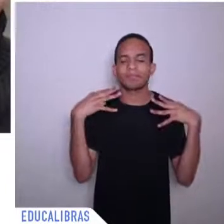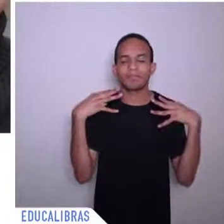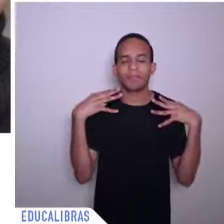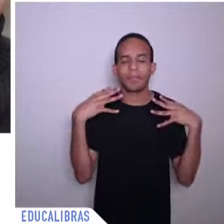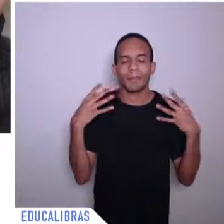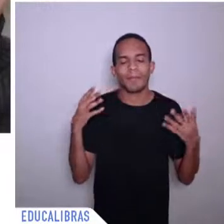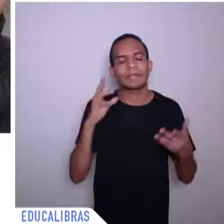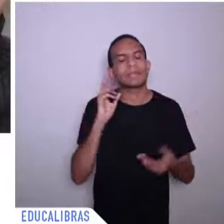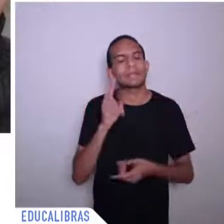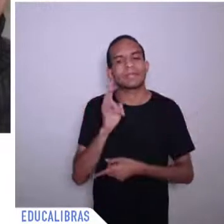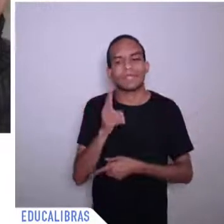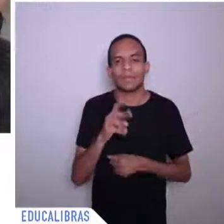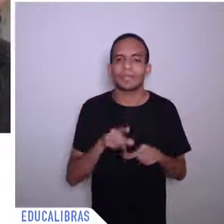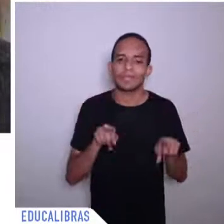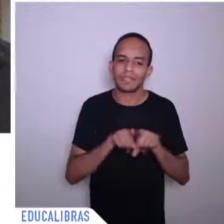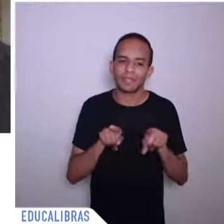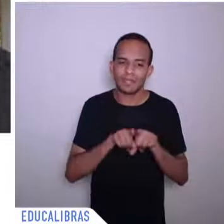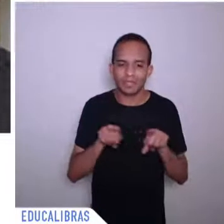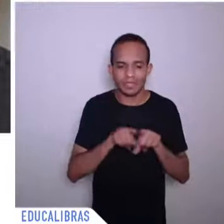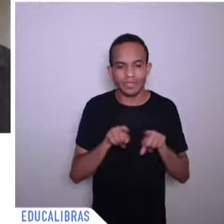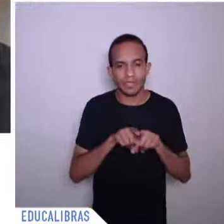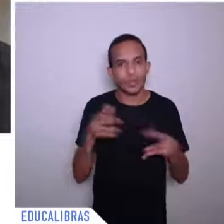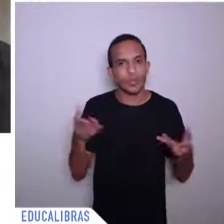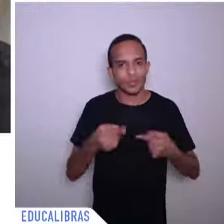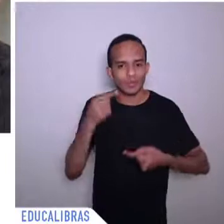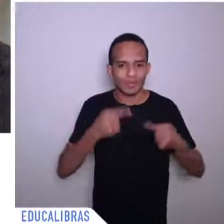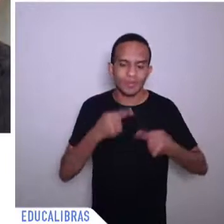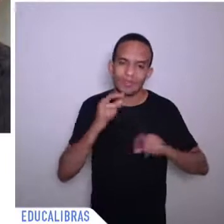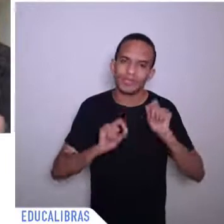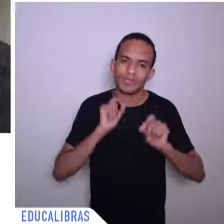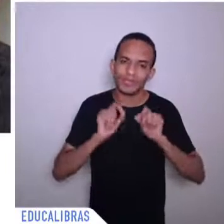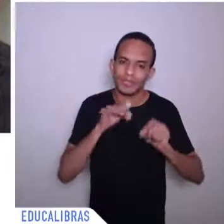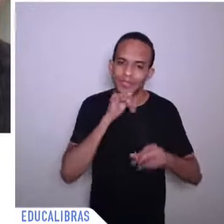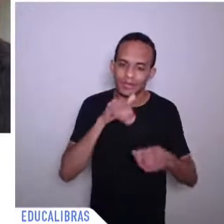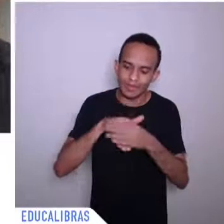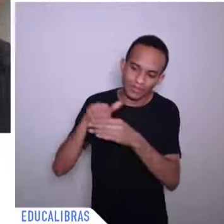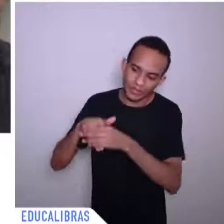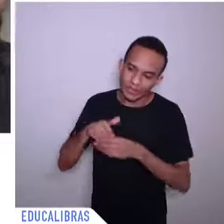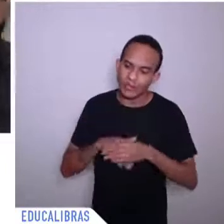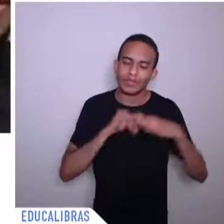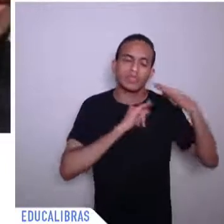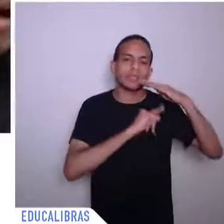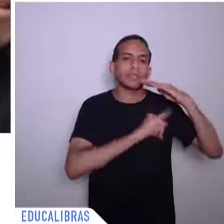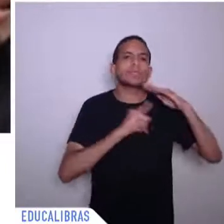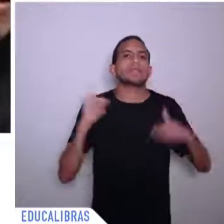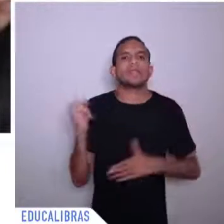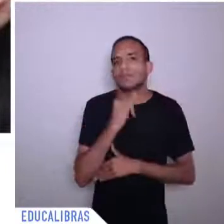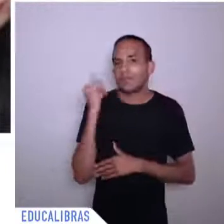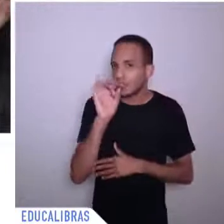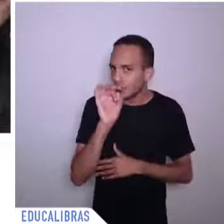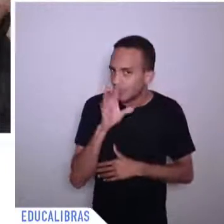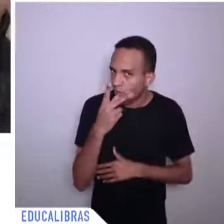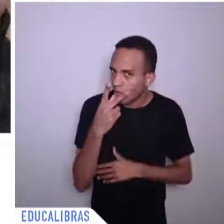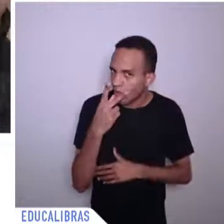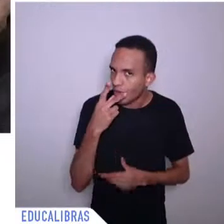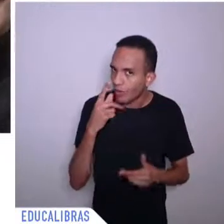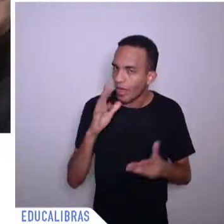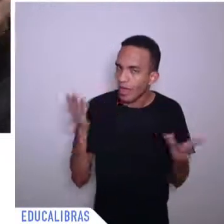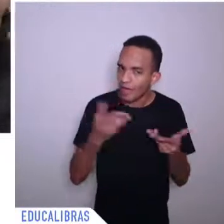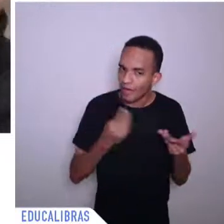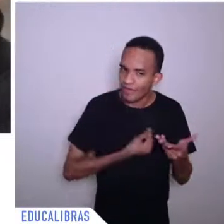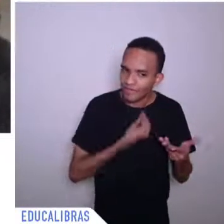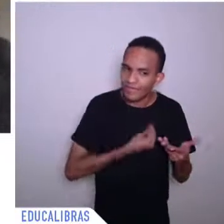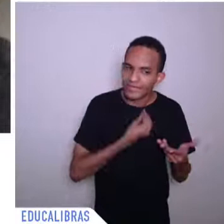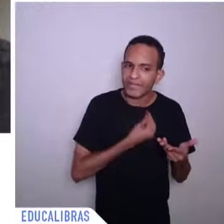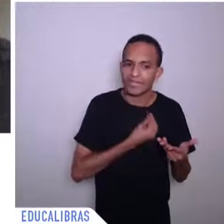thank you, my audience, for being here with us in this debate on elections and institutions. Is just so